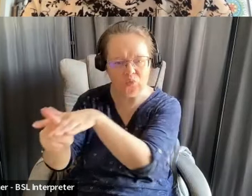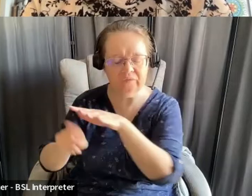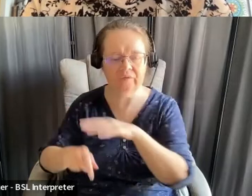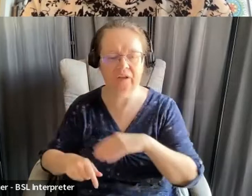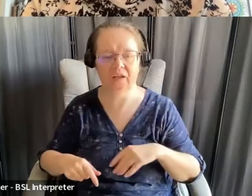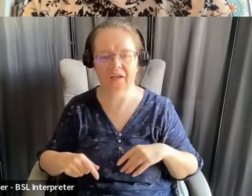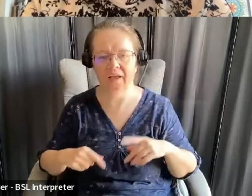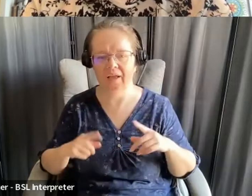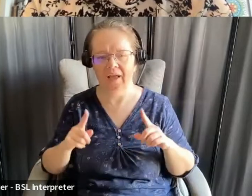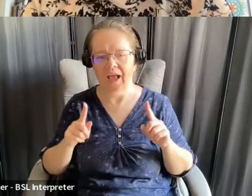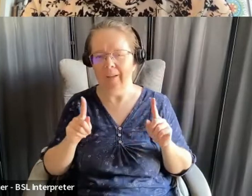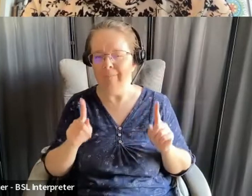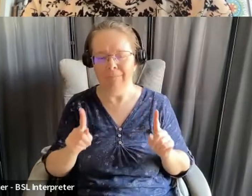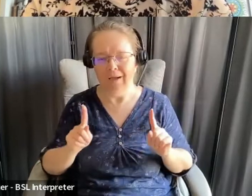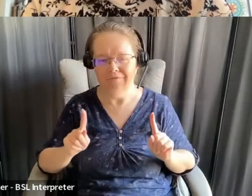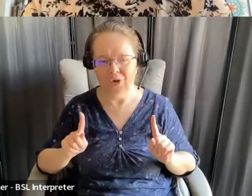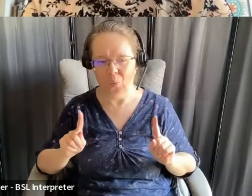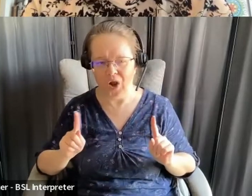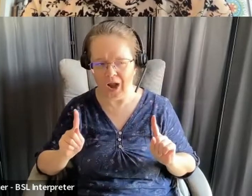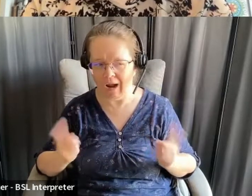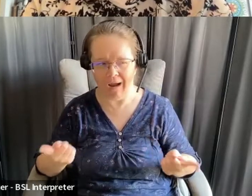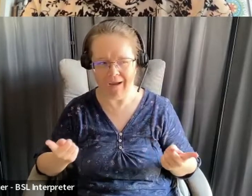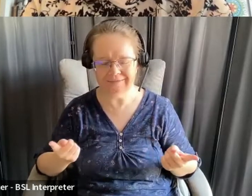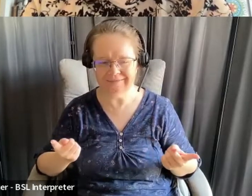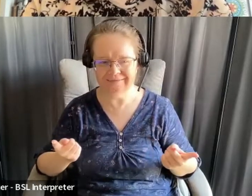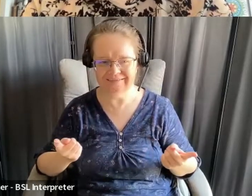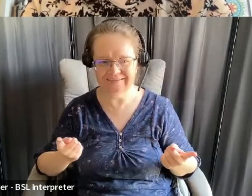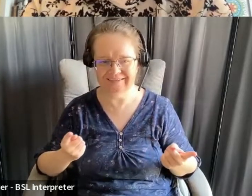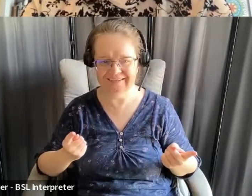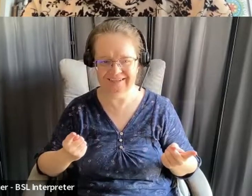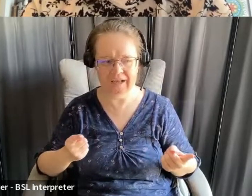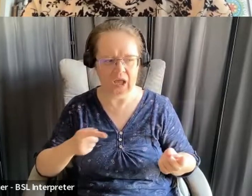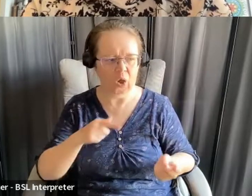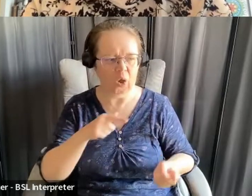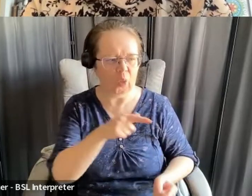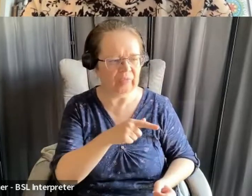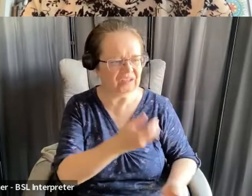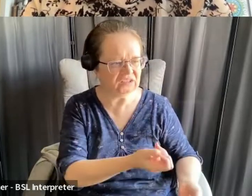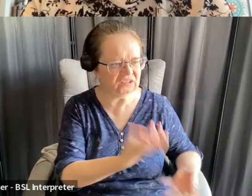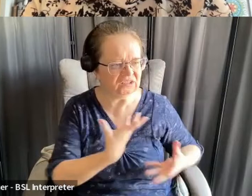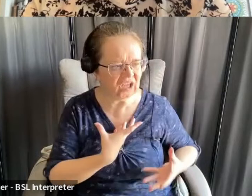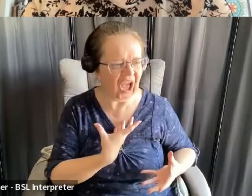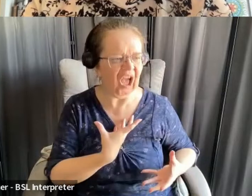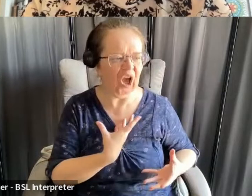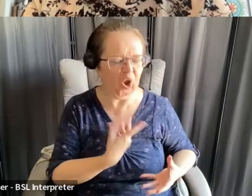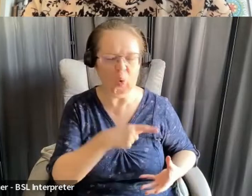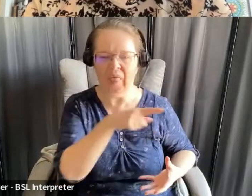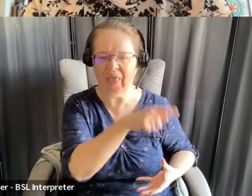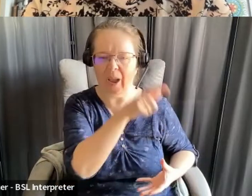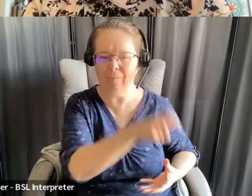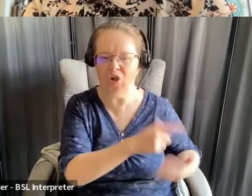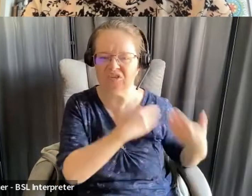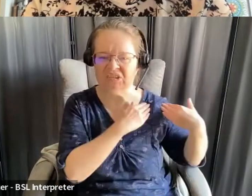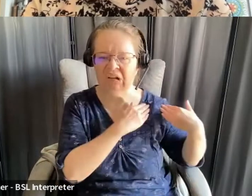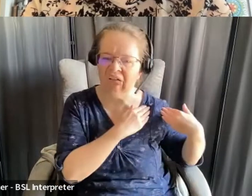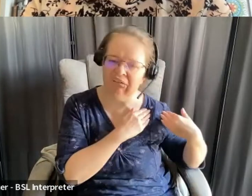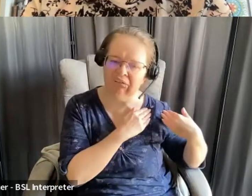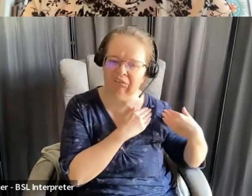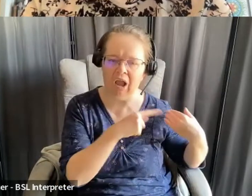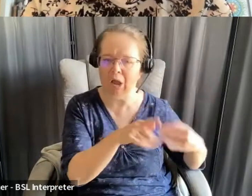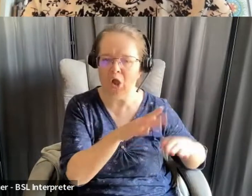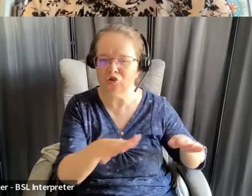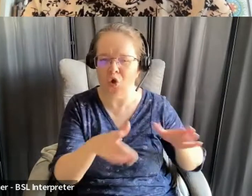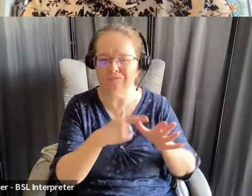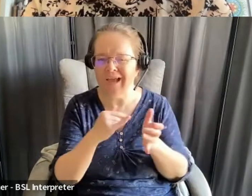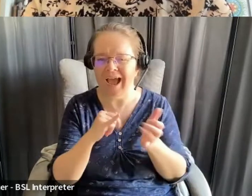You can't escape the fact of just thinking, you know, this person is a burden rather than an asset. I'd like to believe